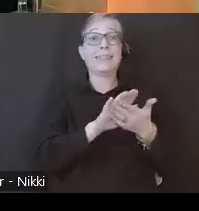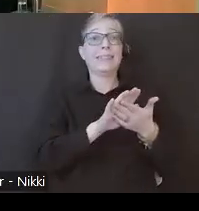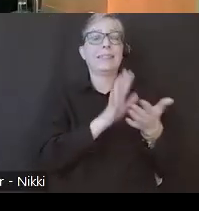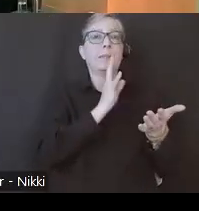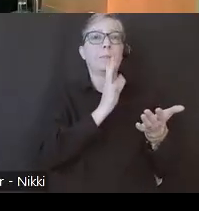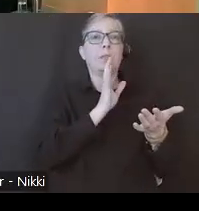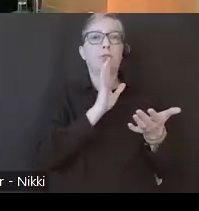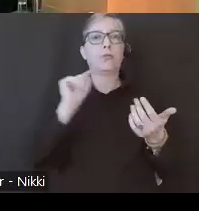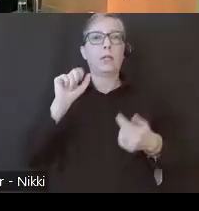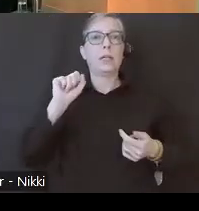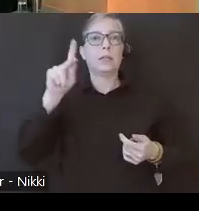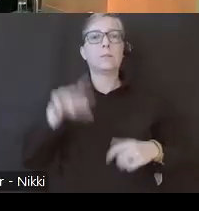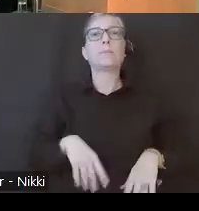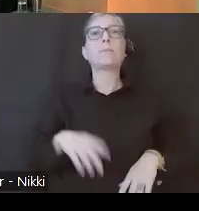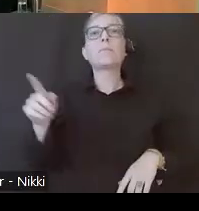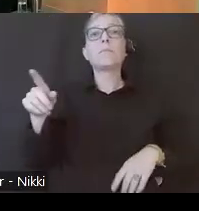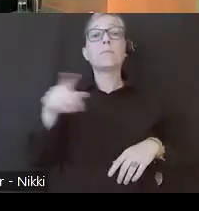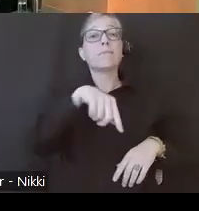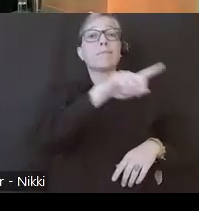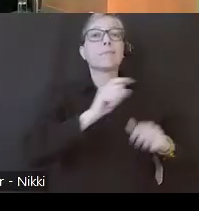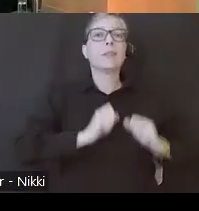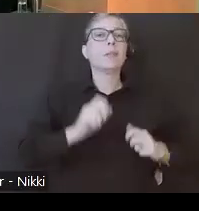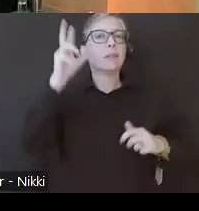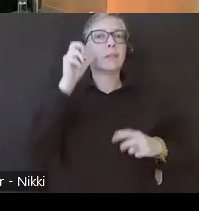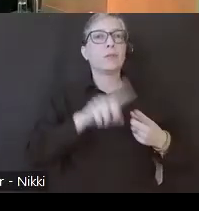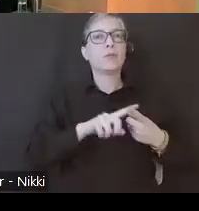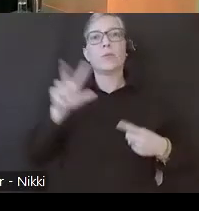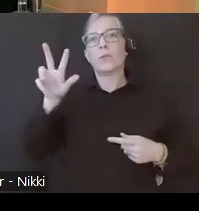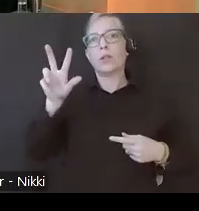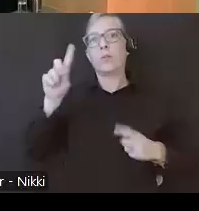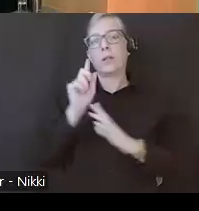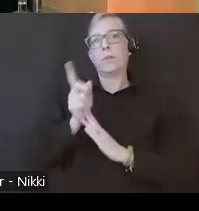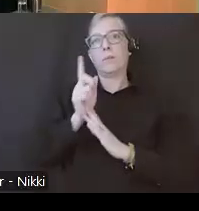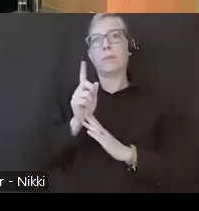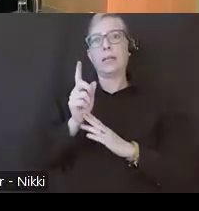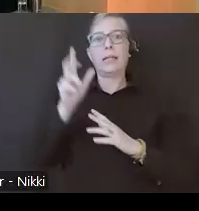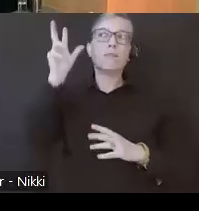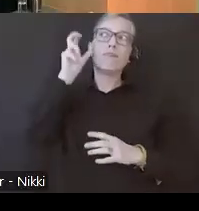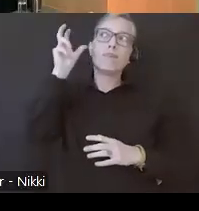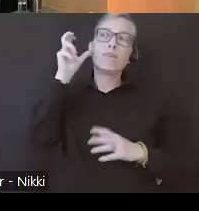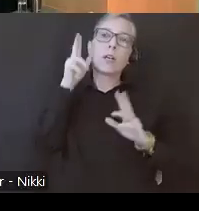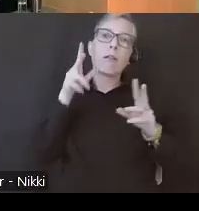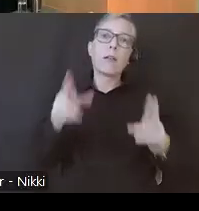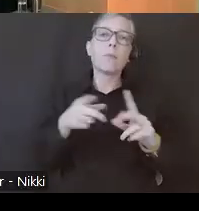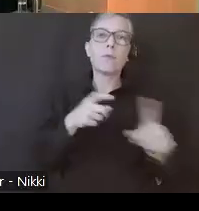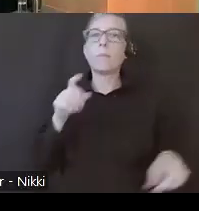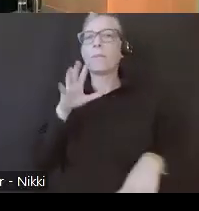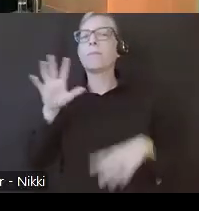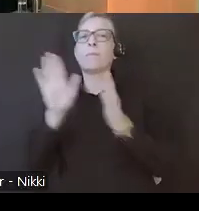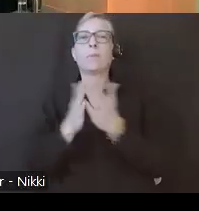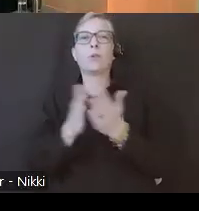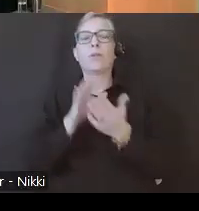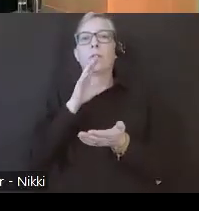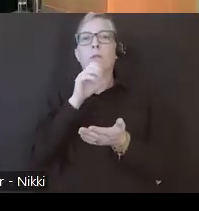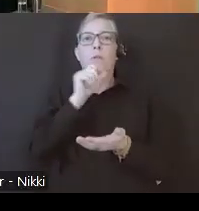30 one-minute audio clips from an audiobook. We're using Old Man and the Sea. Each segment of the